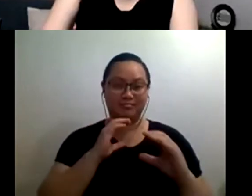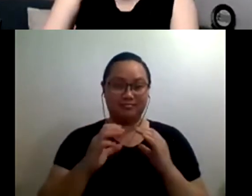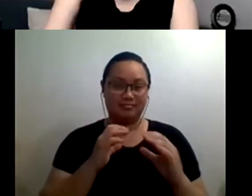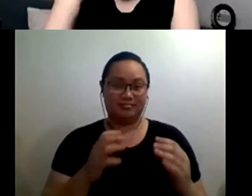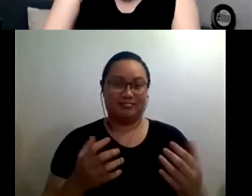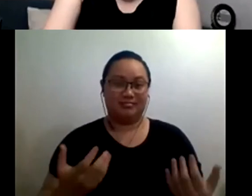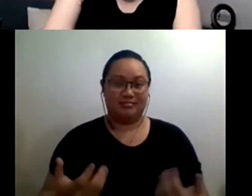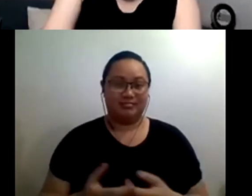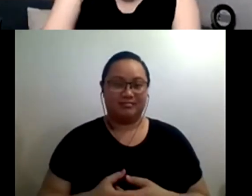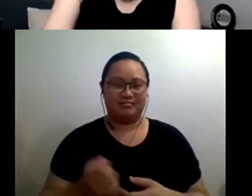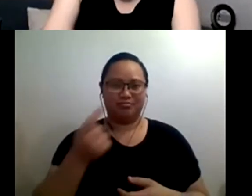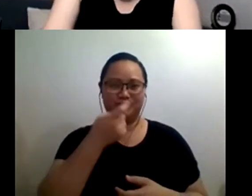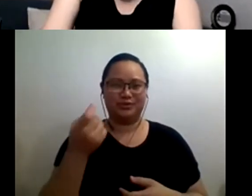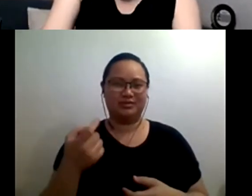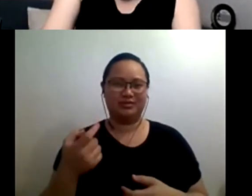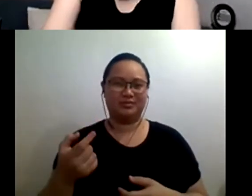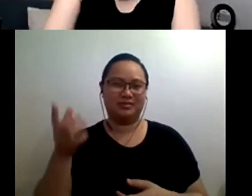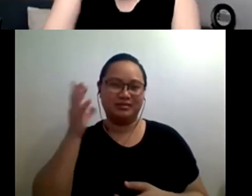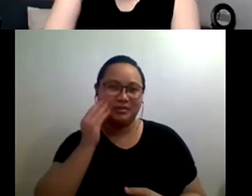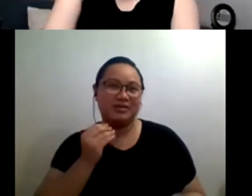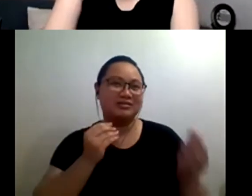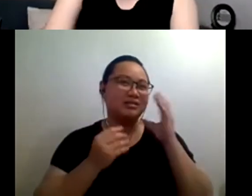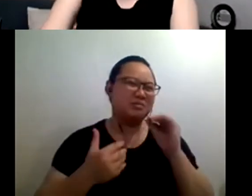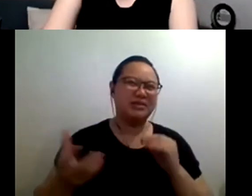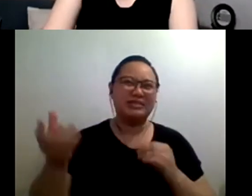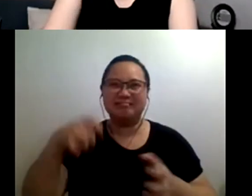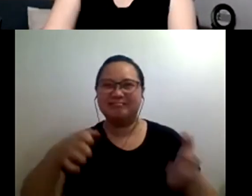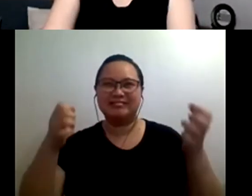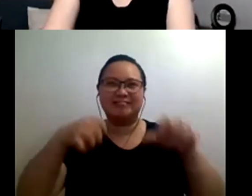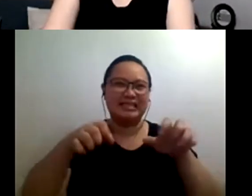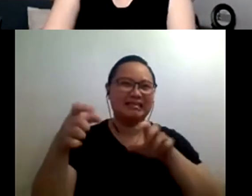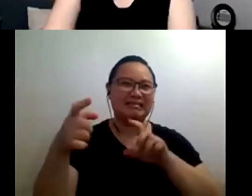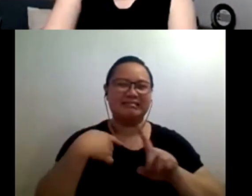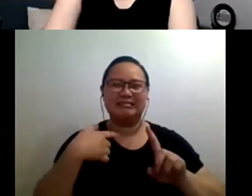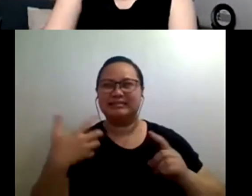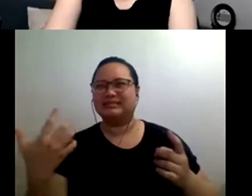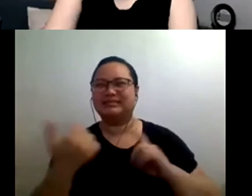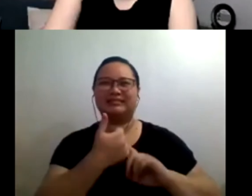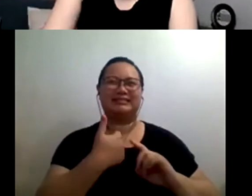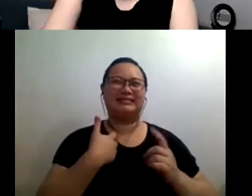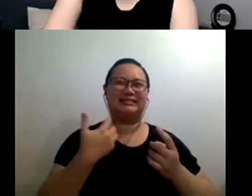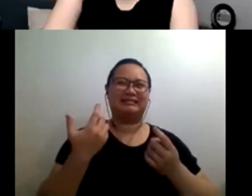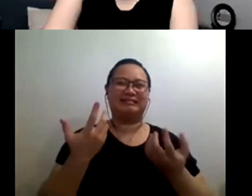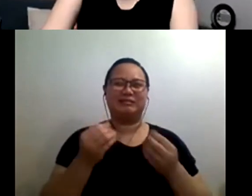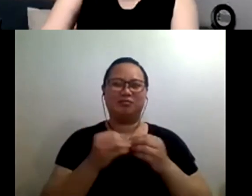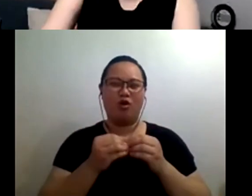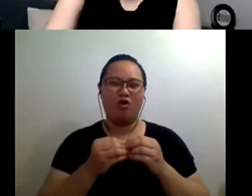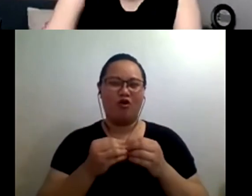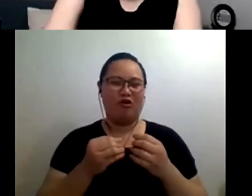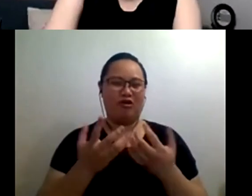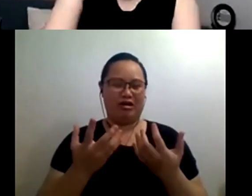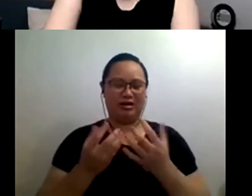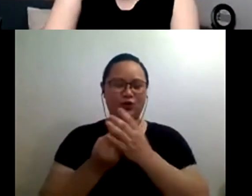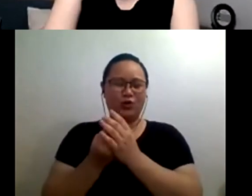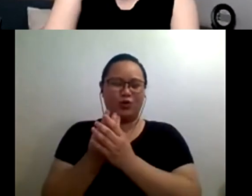as stones are thrown at us and chips away parts of us. It shapes us. And sometimes the